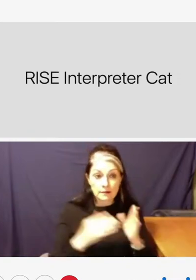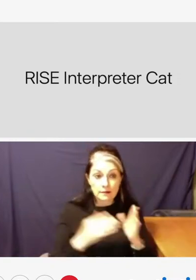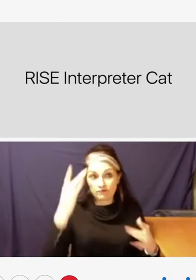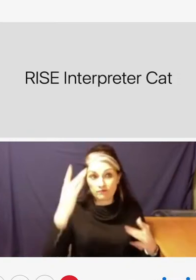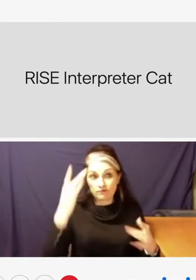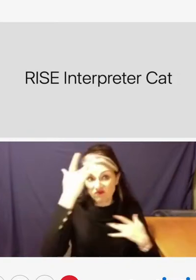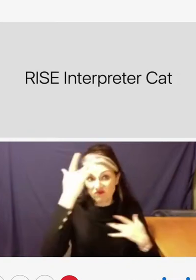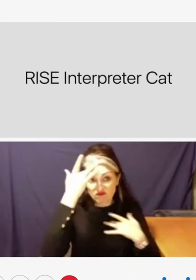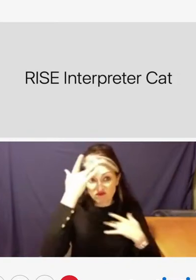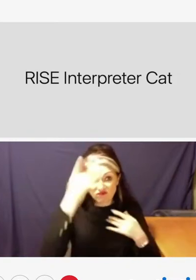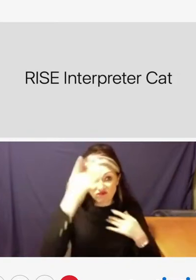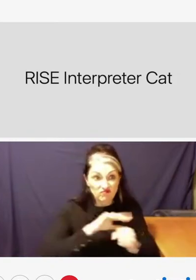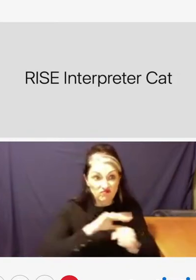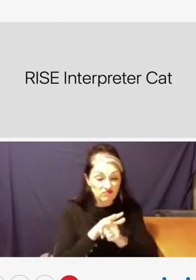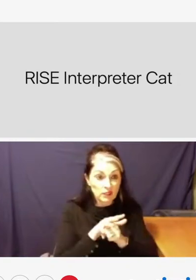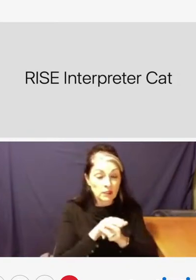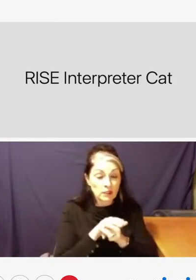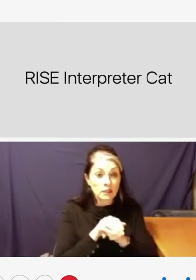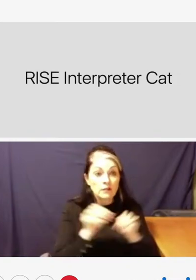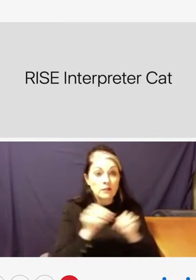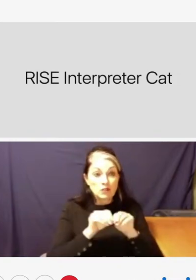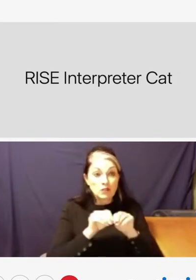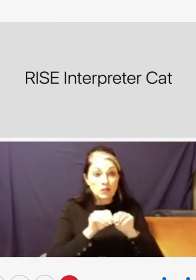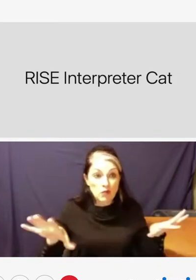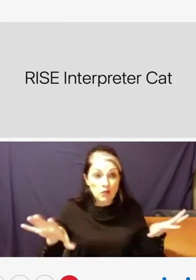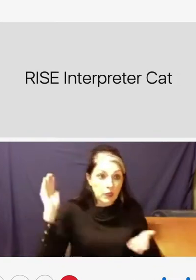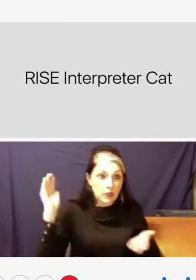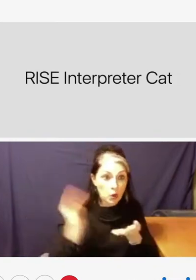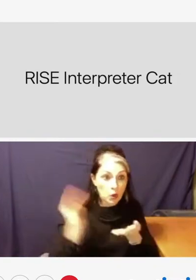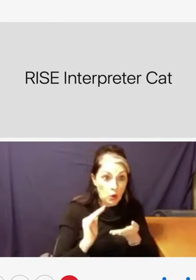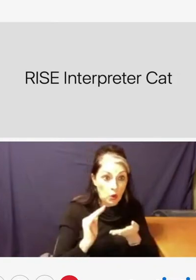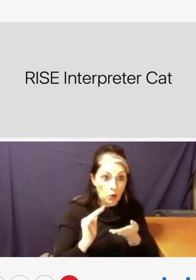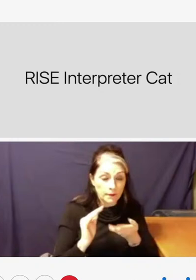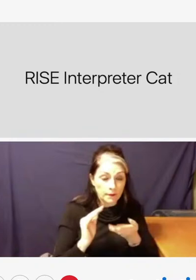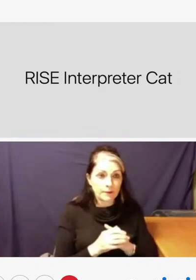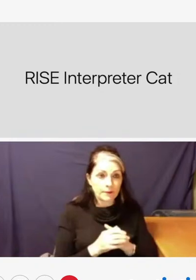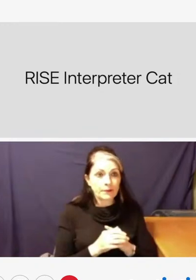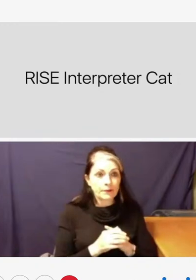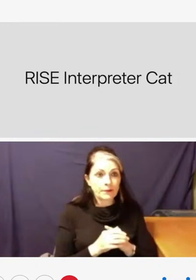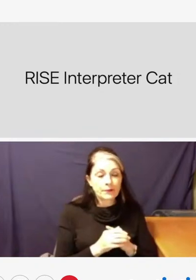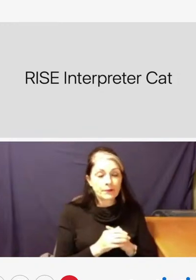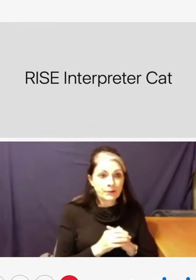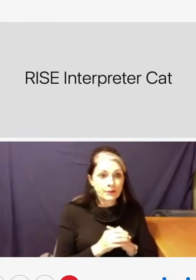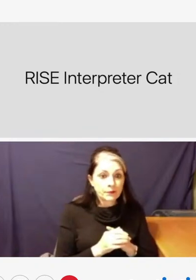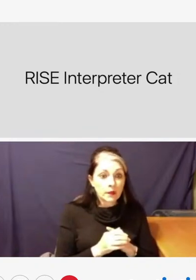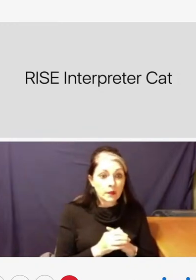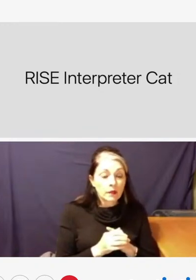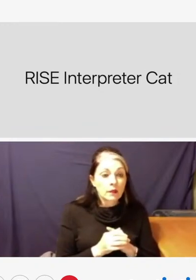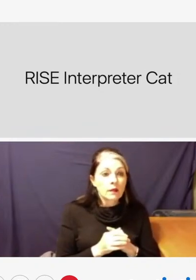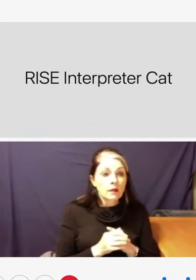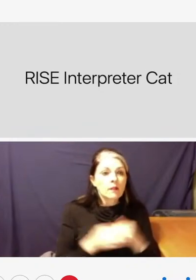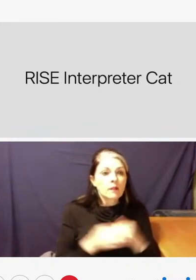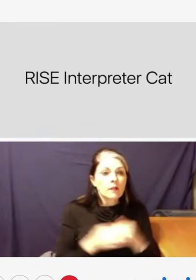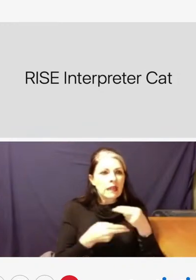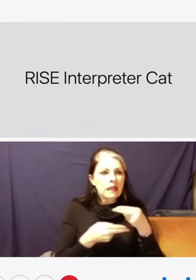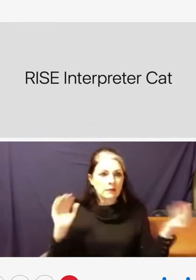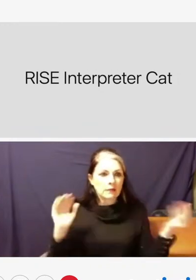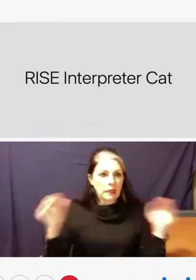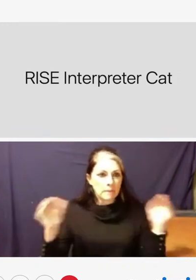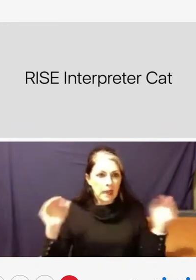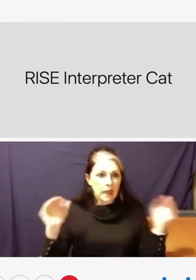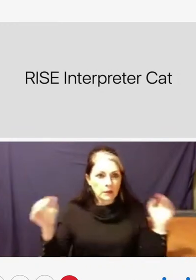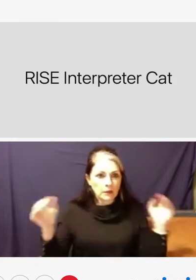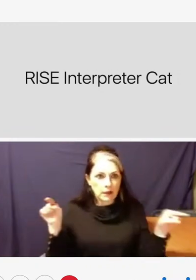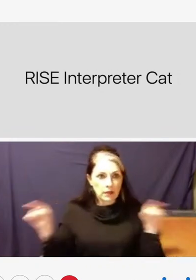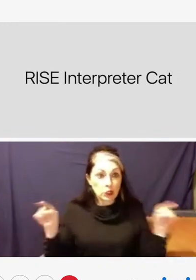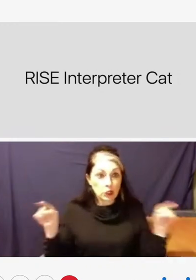transmissibility low next slide this slide just shows a comparison between the two models so